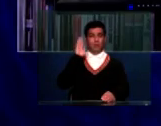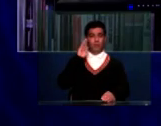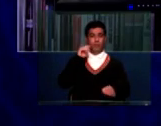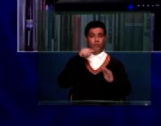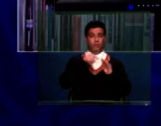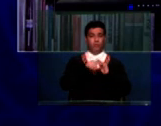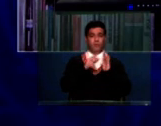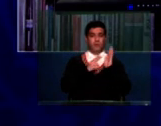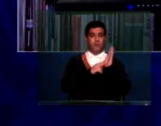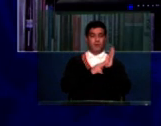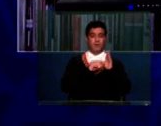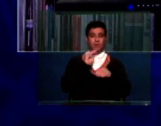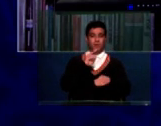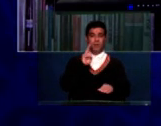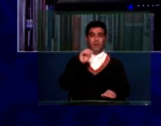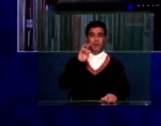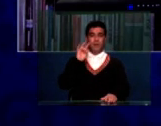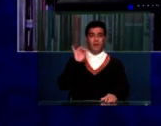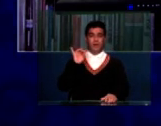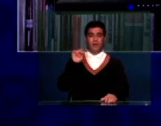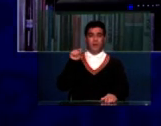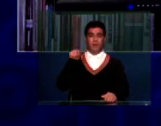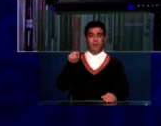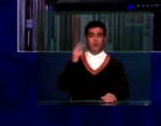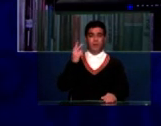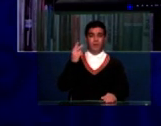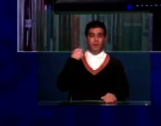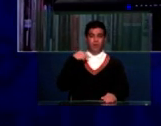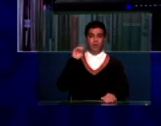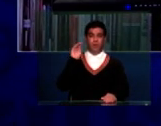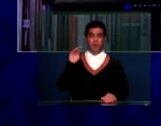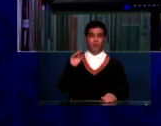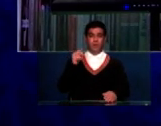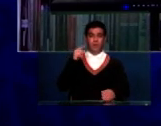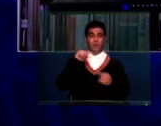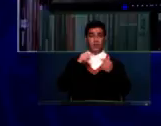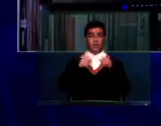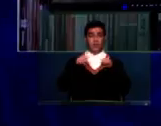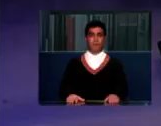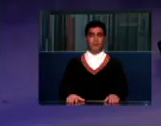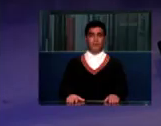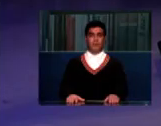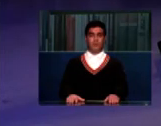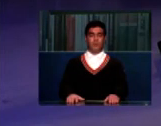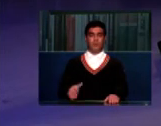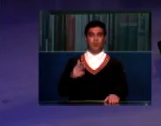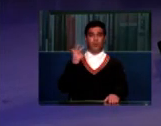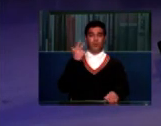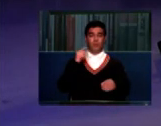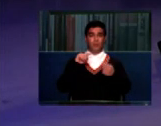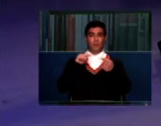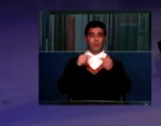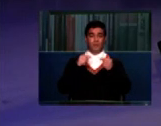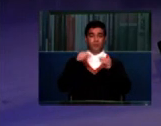oldiga 8, kaliy xloridini oldiga 2 sonini qo'ysak, reaksiyamiz tenglashadi. 3-chi